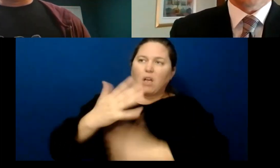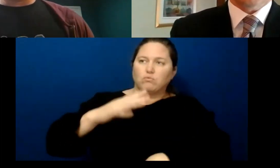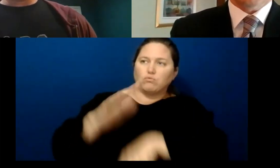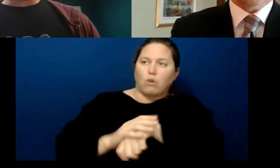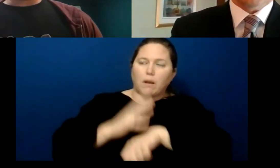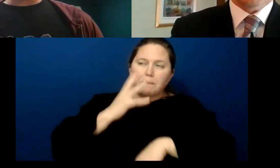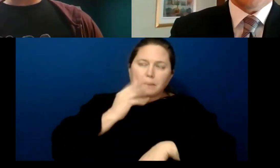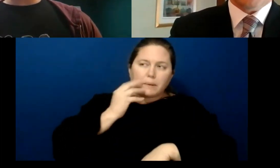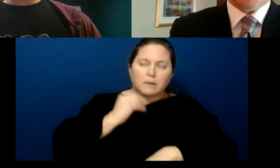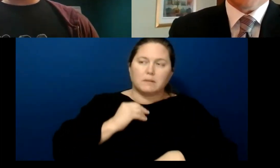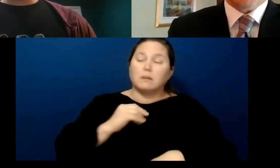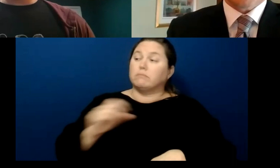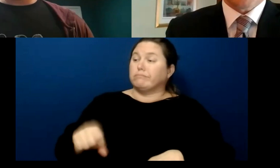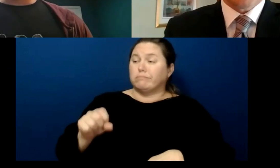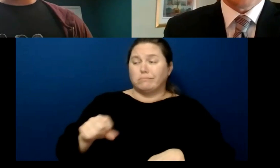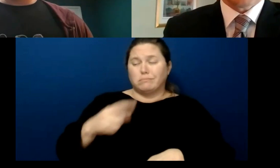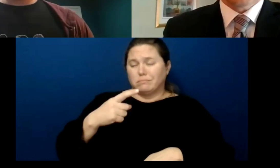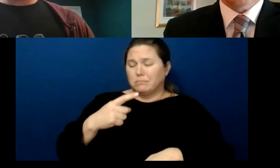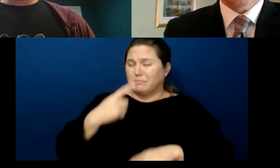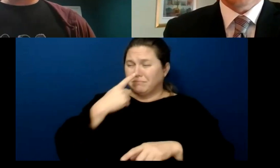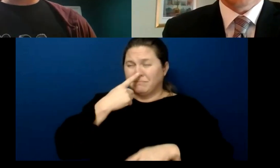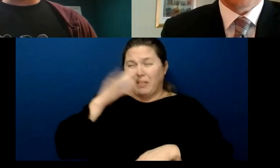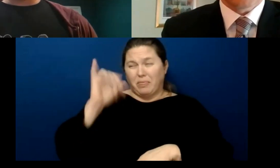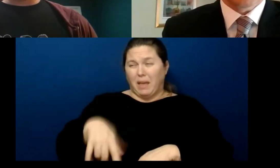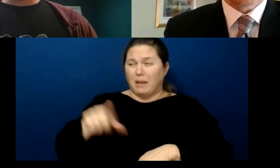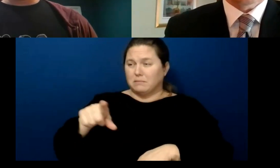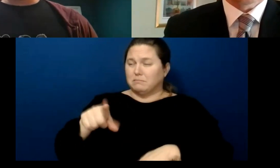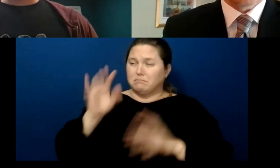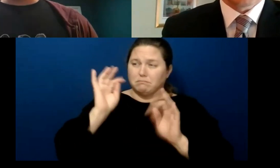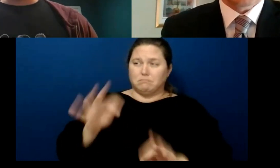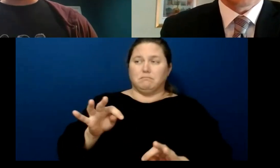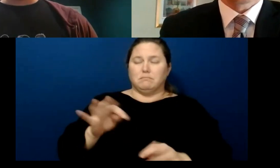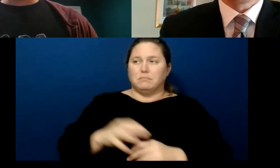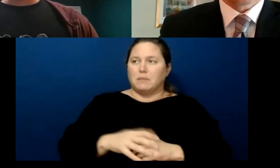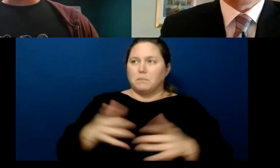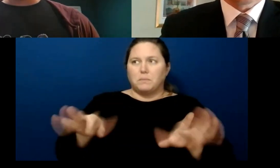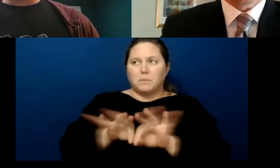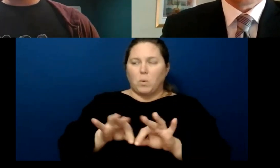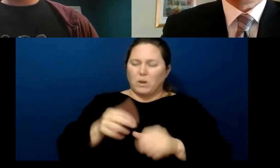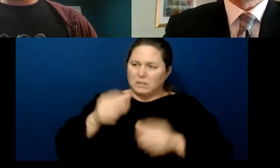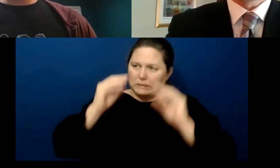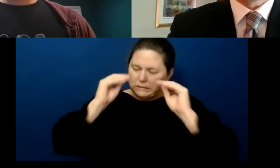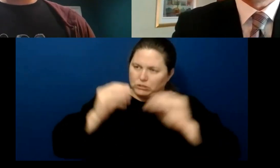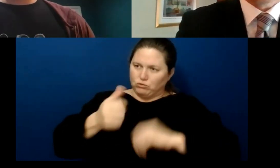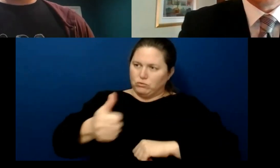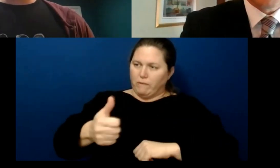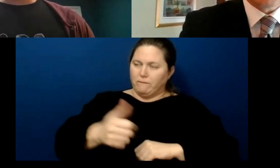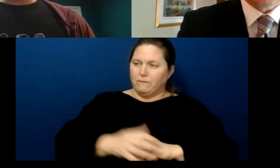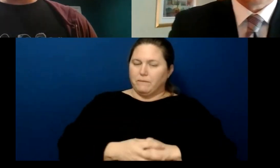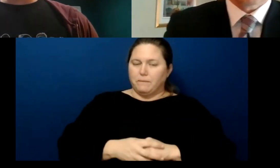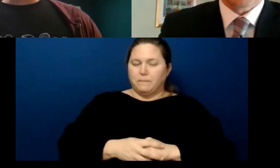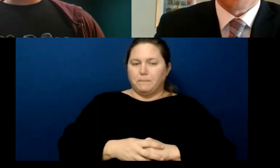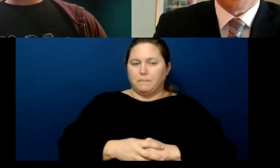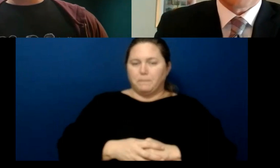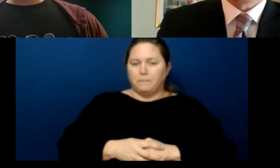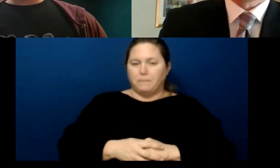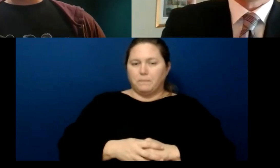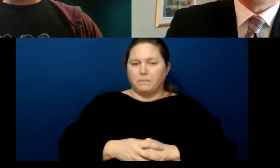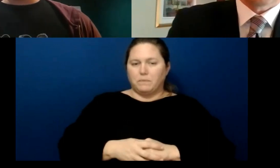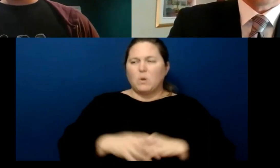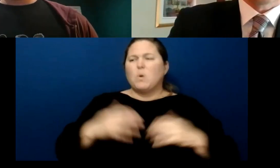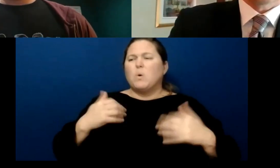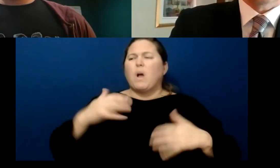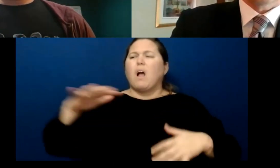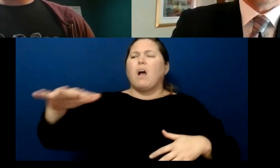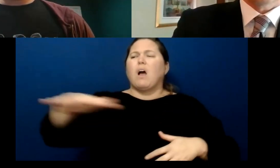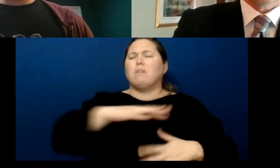on. That's really the best way to learn anything is to kind of teach yourself, so to speak. And there's a lot of resources out there.